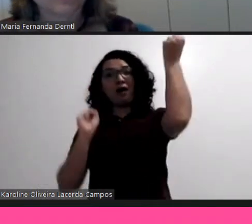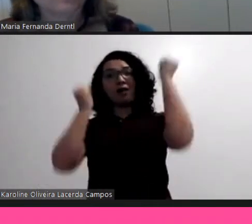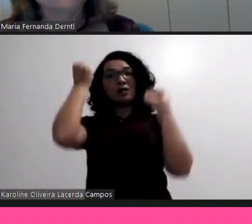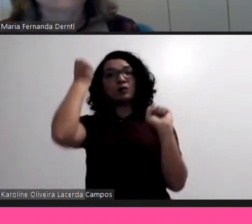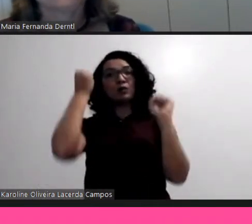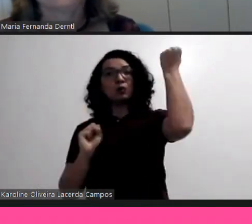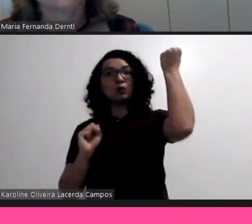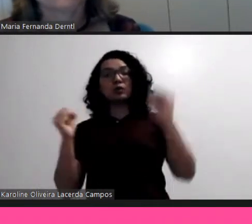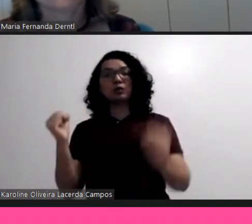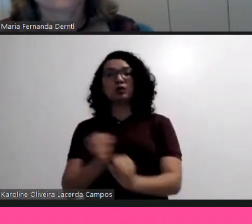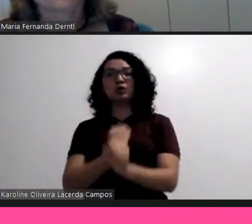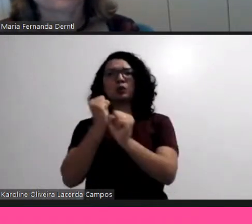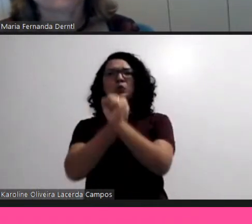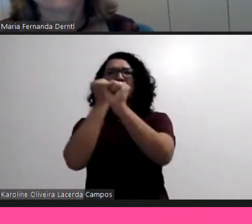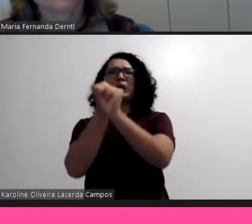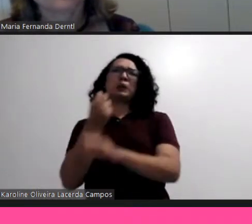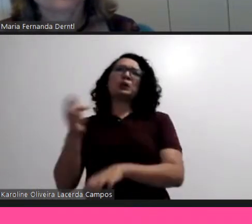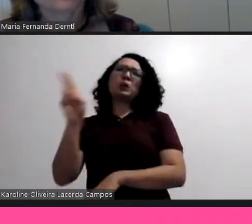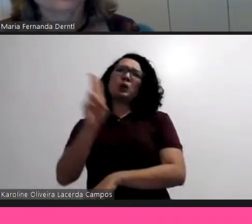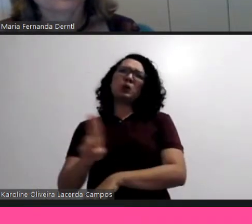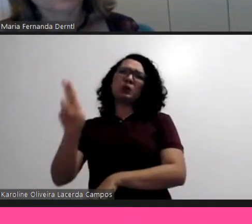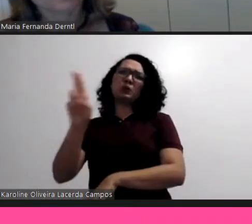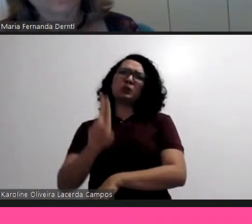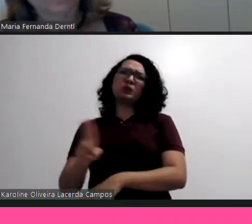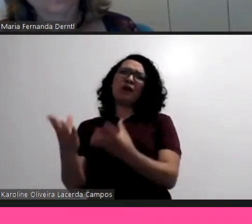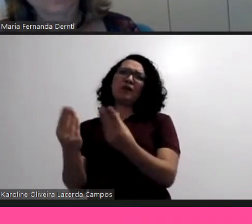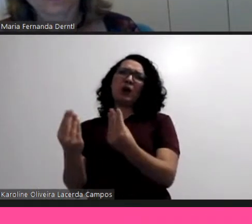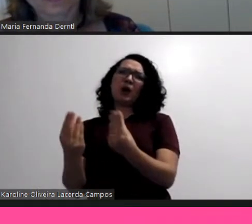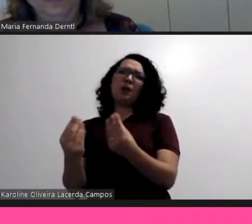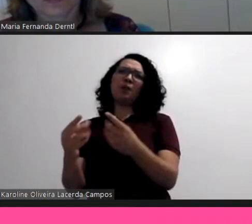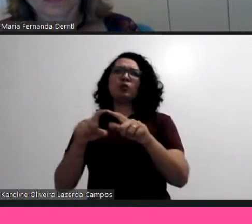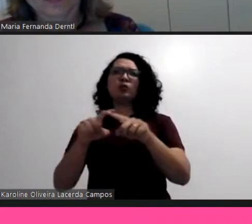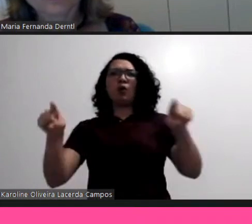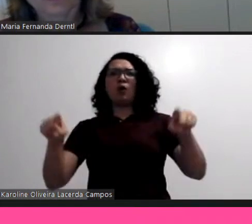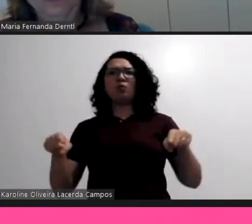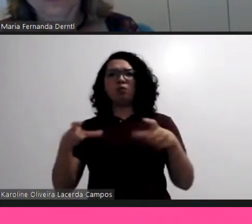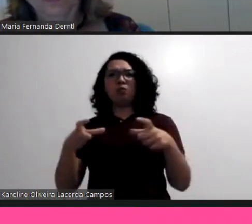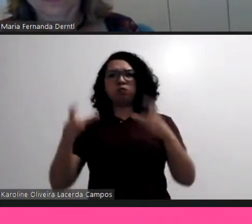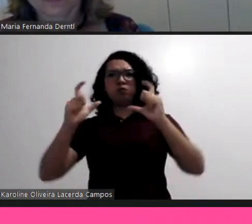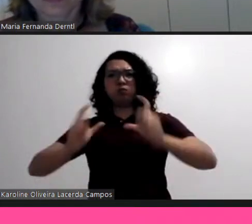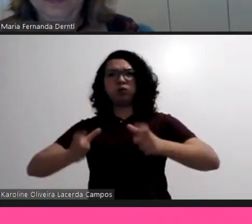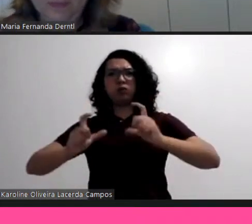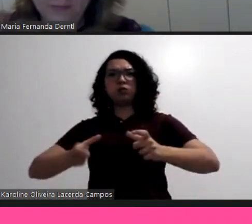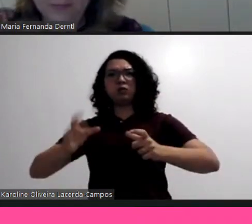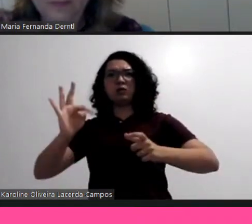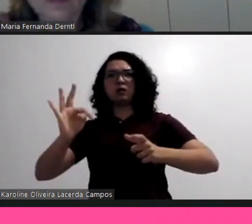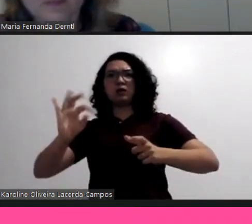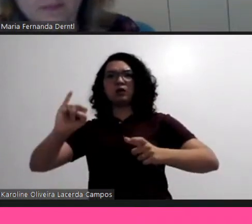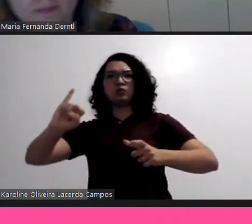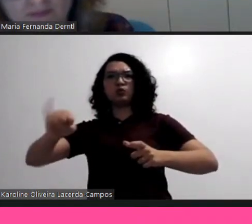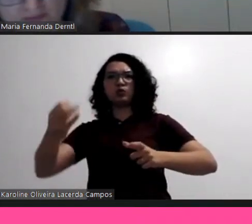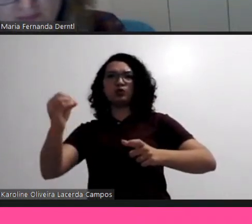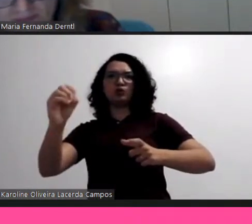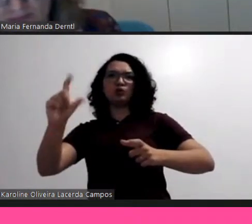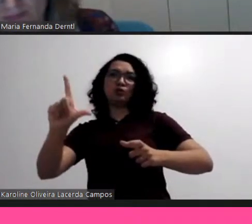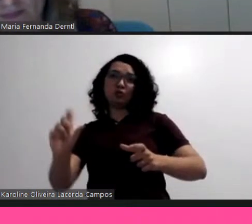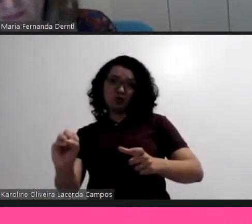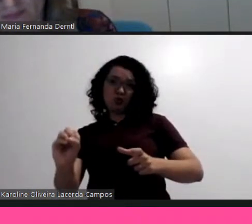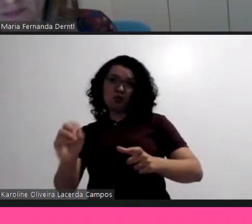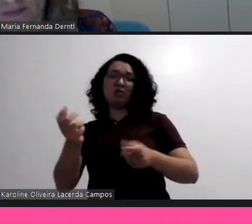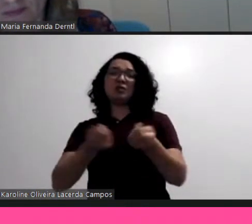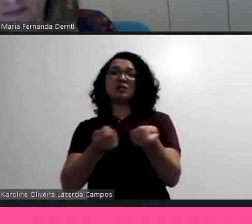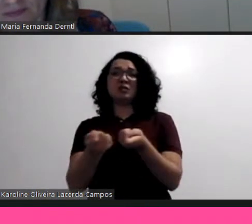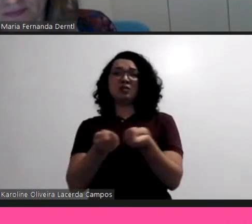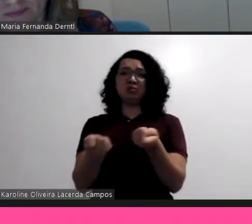then at some point there was a much better control over in terms of craftsmanship, which unfortunately has also disappeared. But